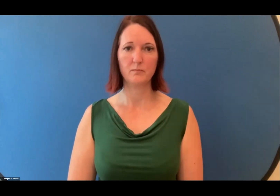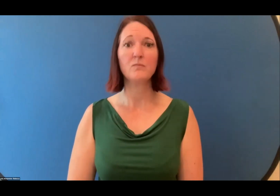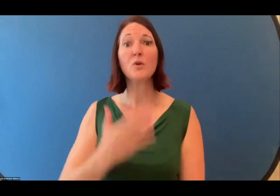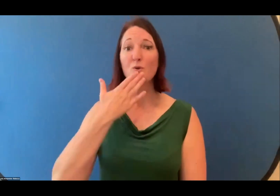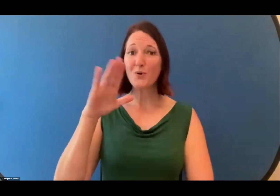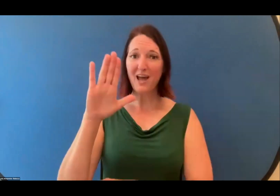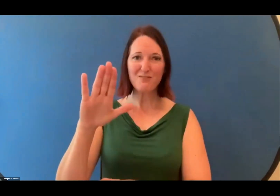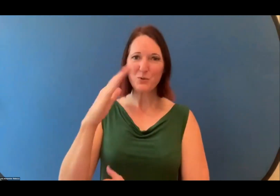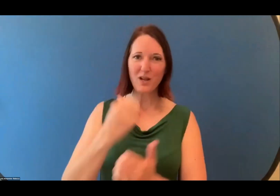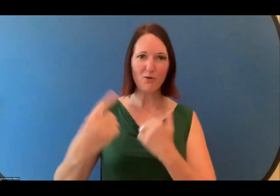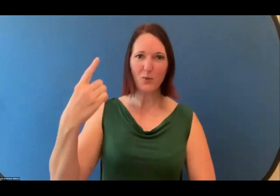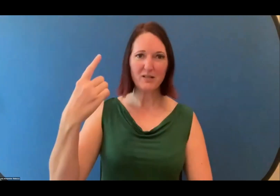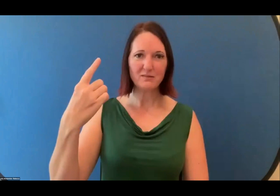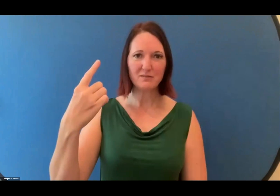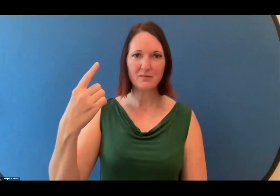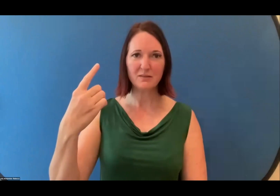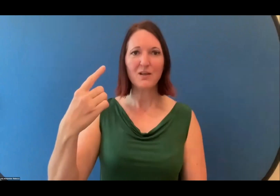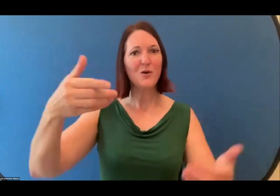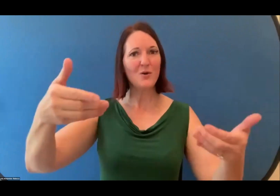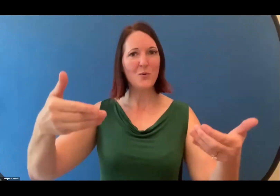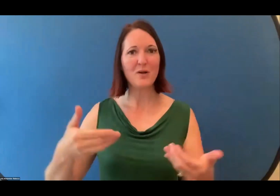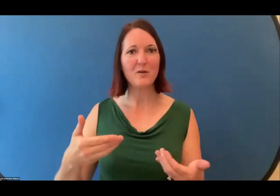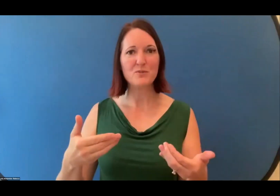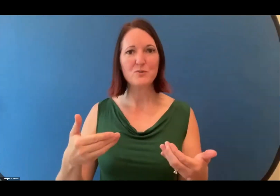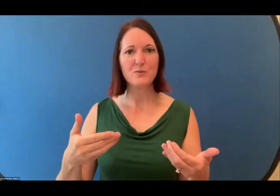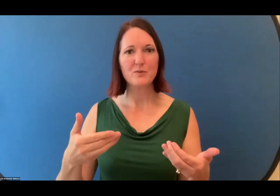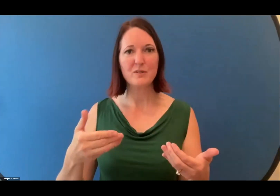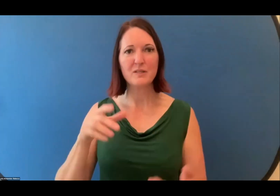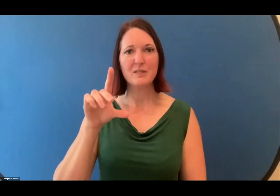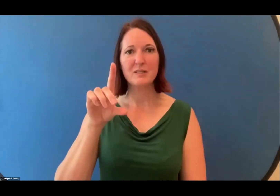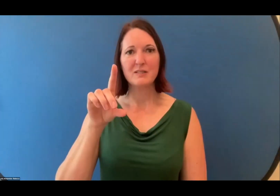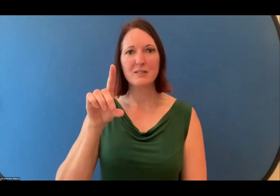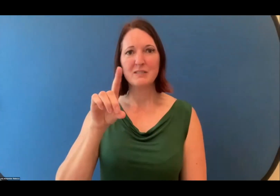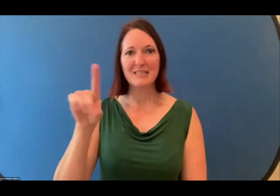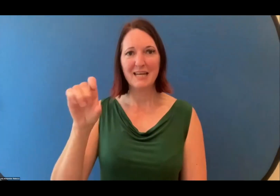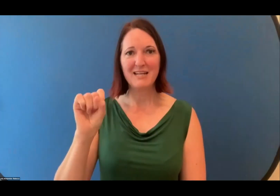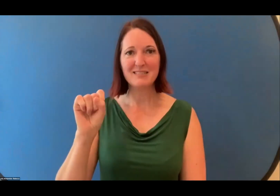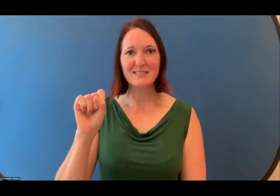Good afternoon, everyone. I'd like to welcome you to the DDS